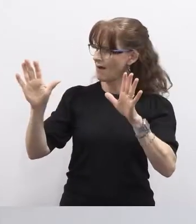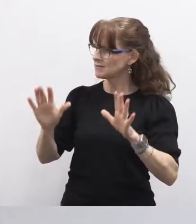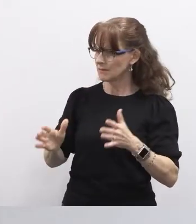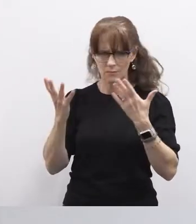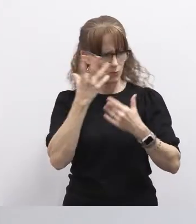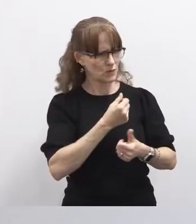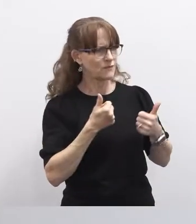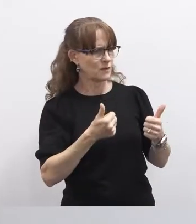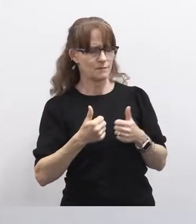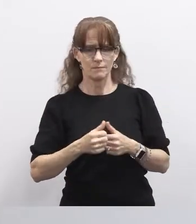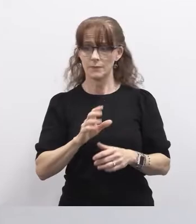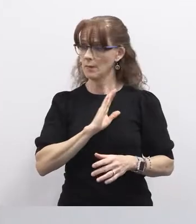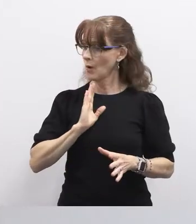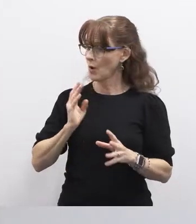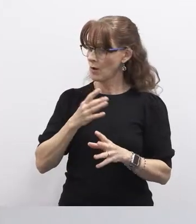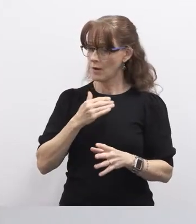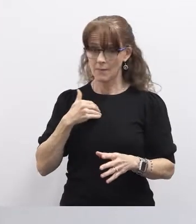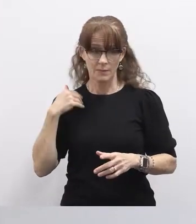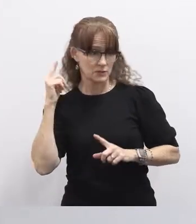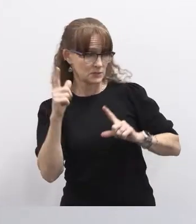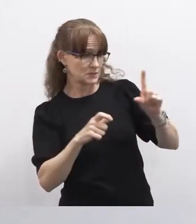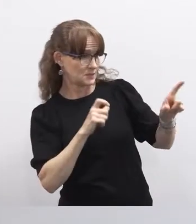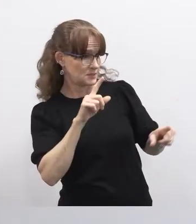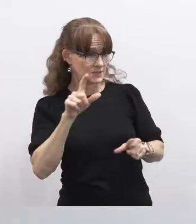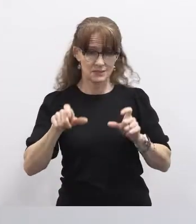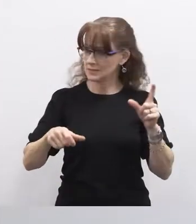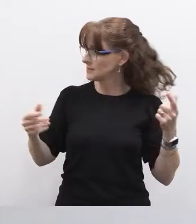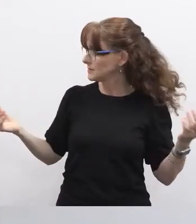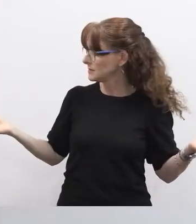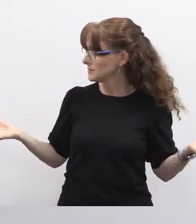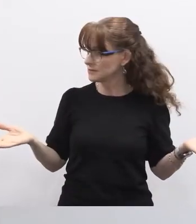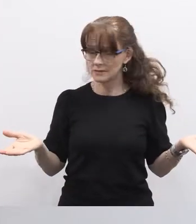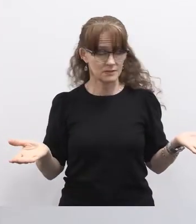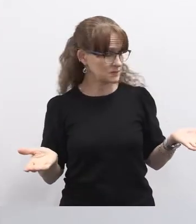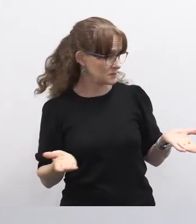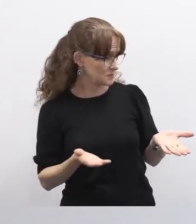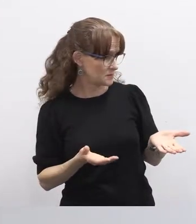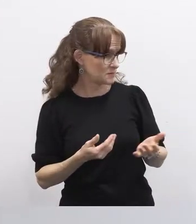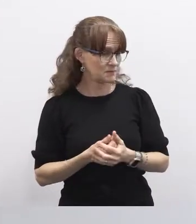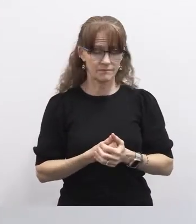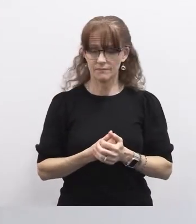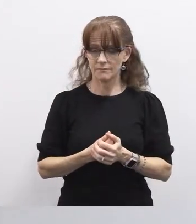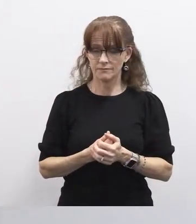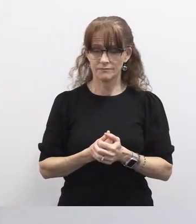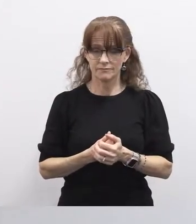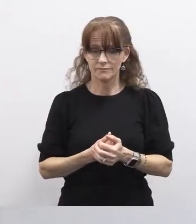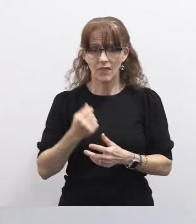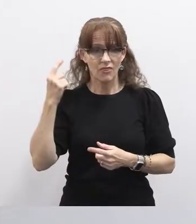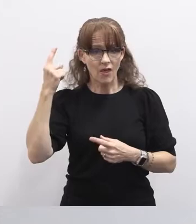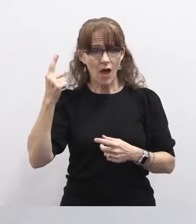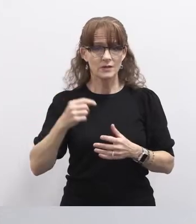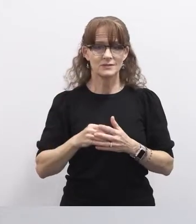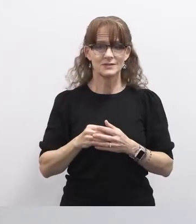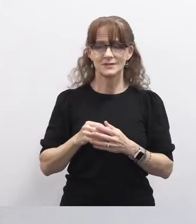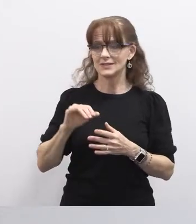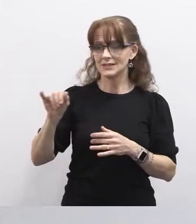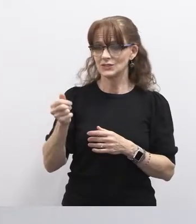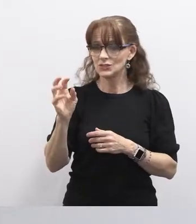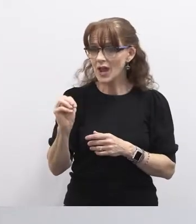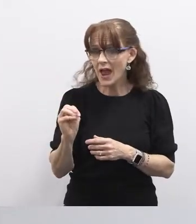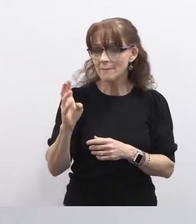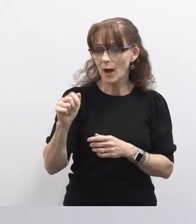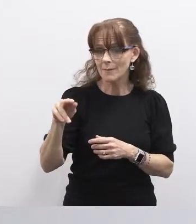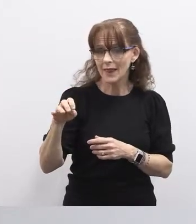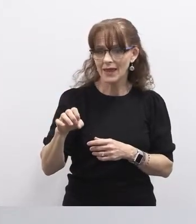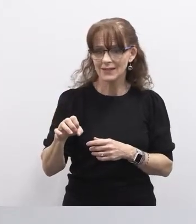Beautiful. Board members, any other questions and or thoughts about the marmalade and jam?